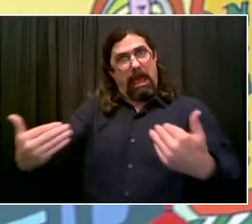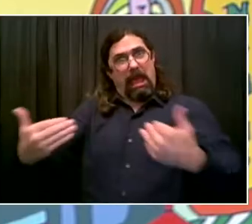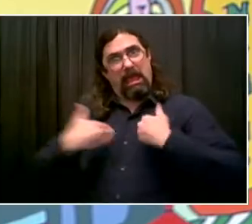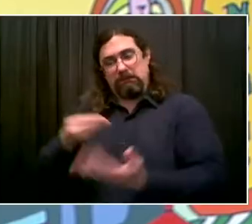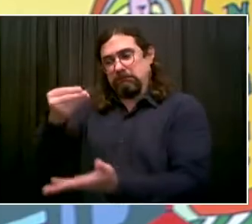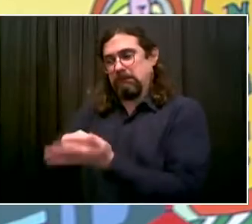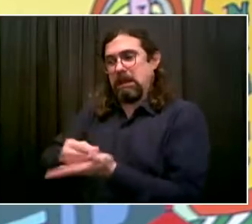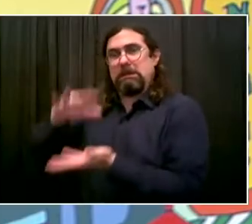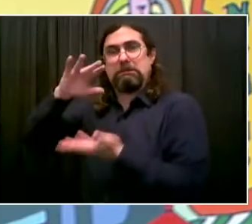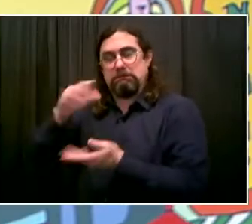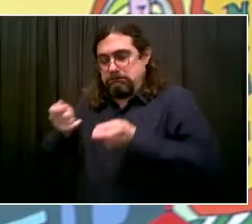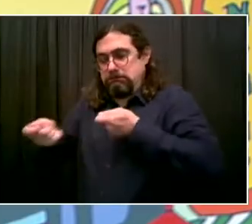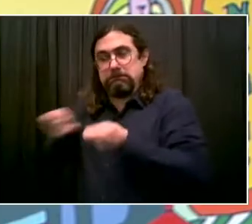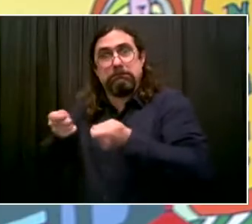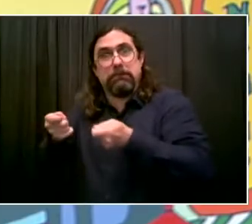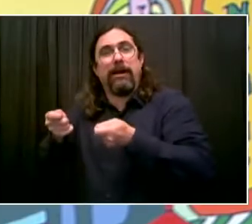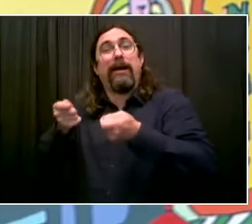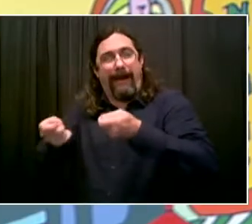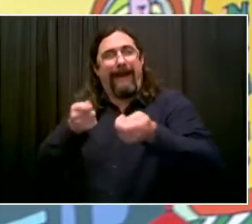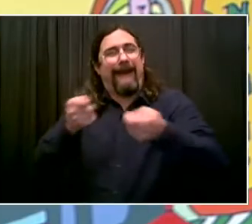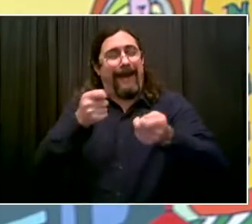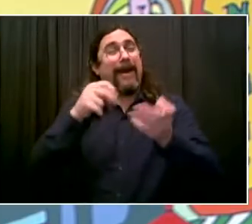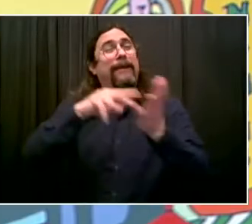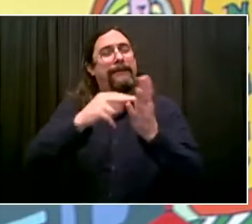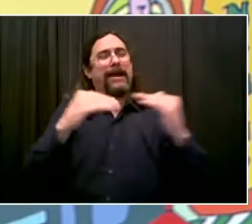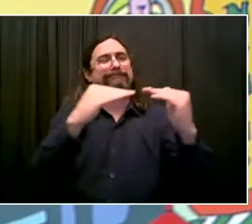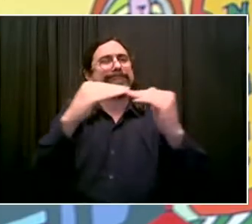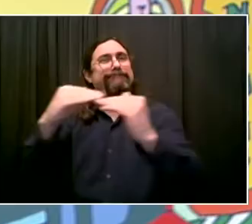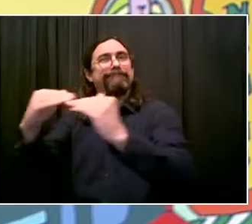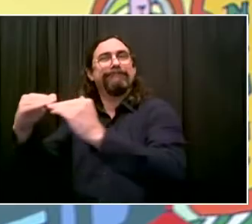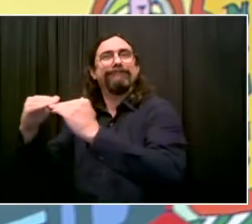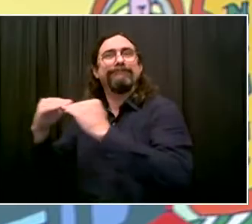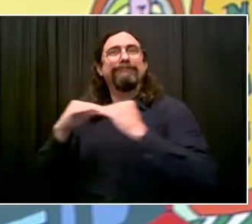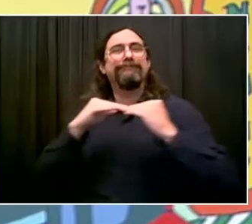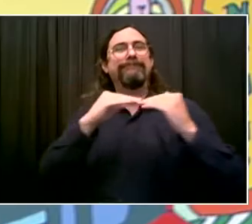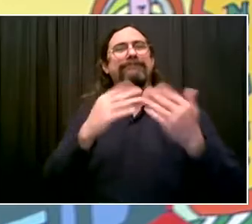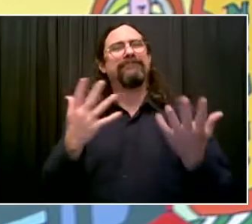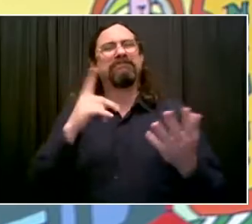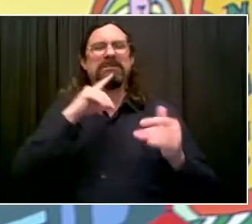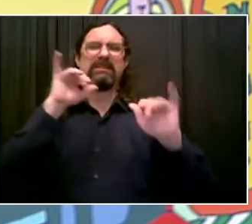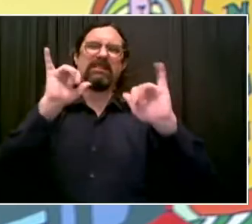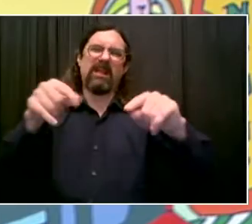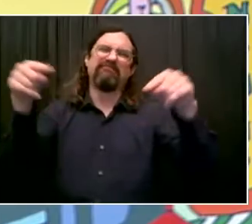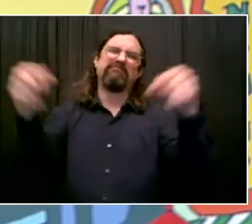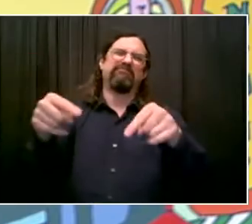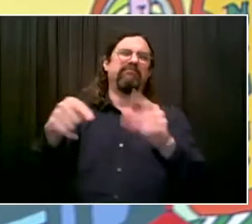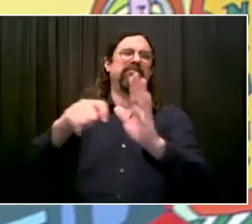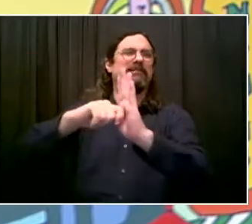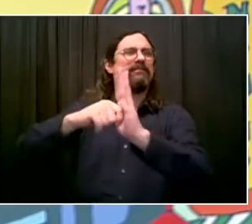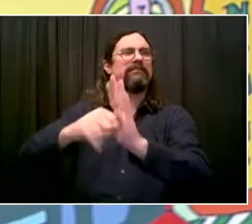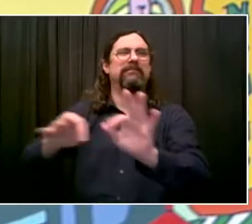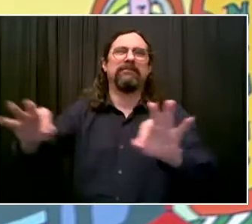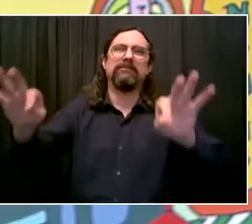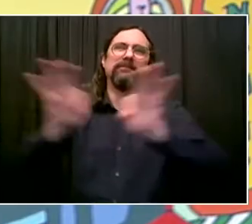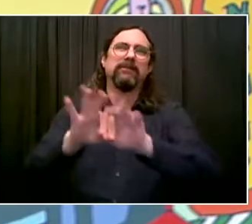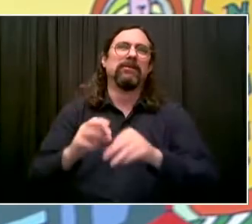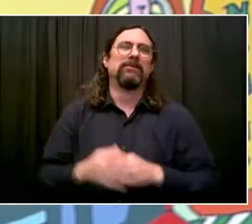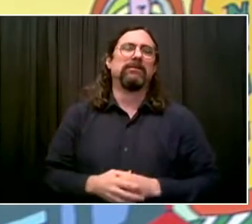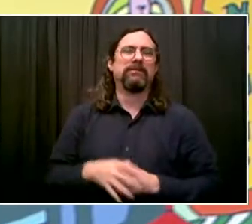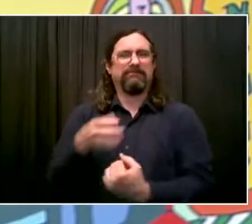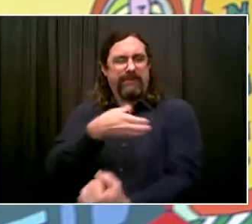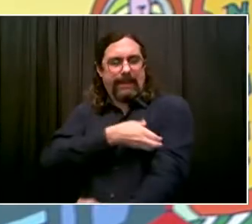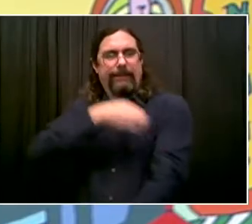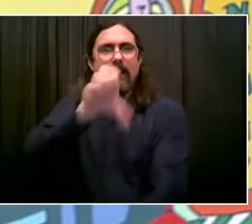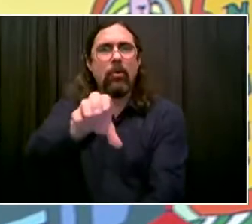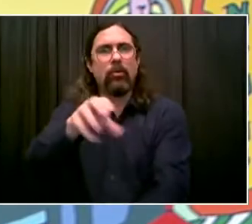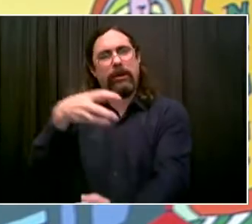to make it happen. So when we talk about our Office of Contract Services, it sounds to many people kind of abstract. Let me tell